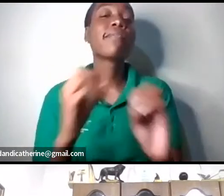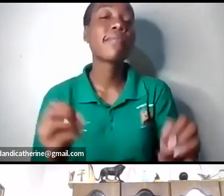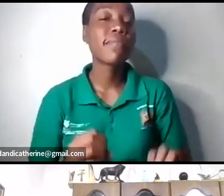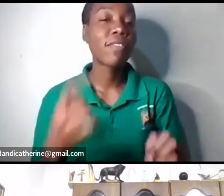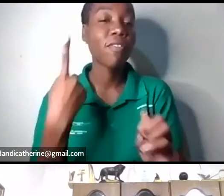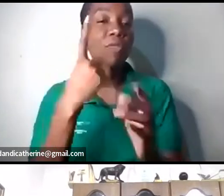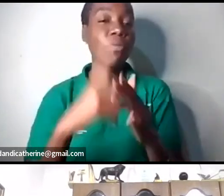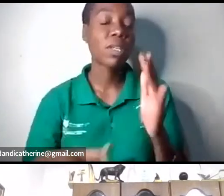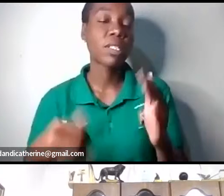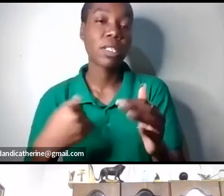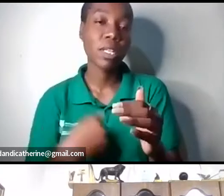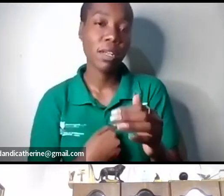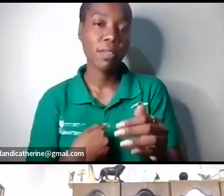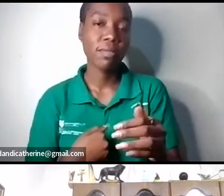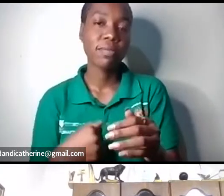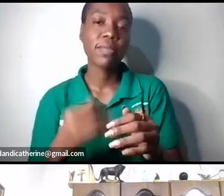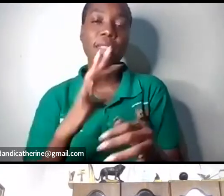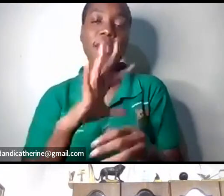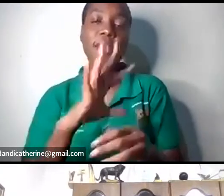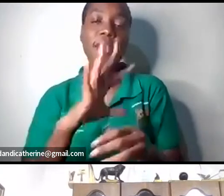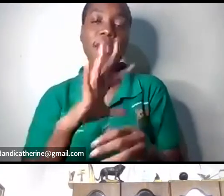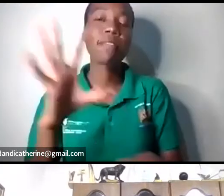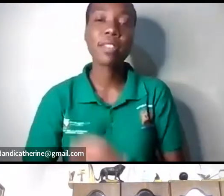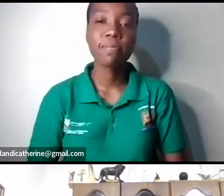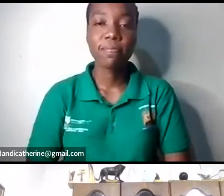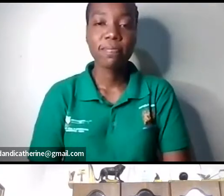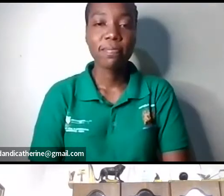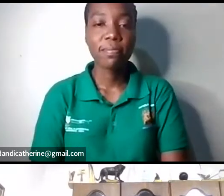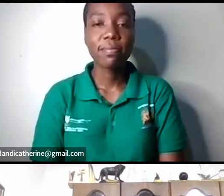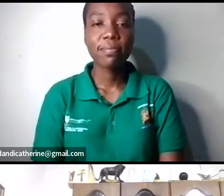in Africa. Yeah.